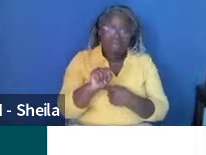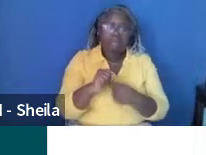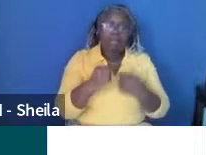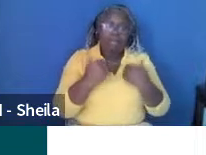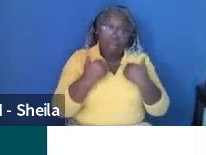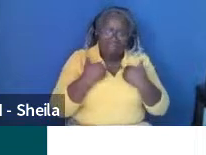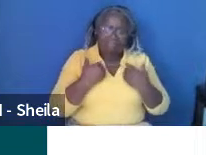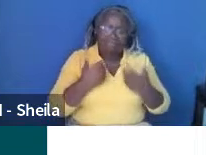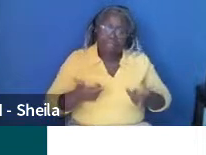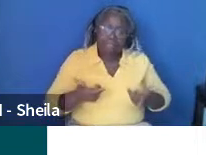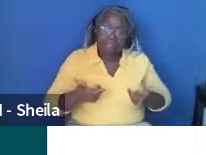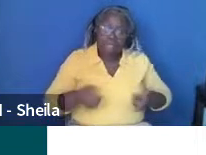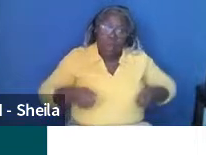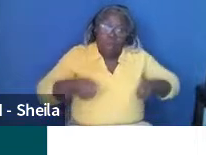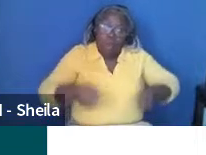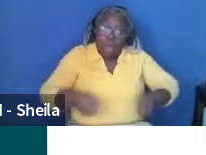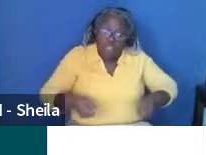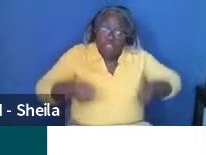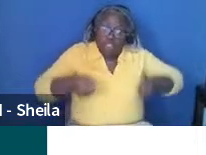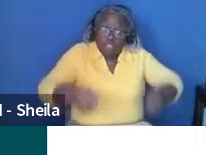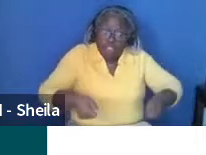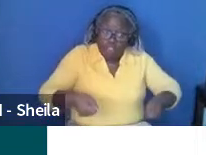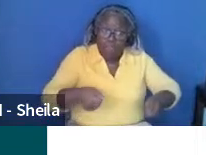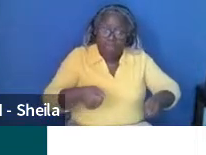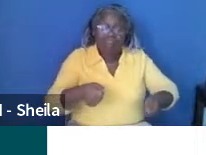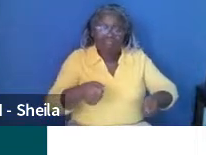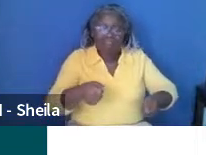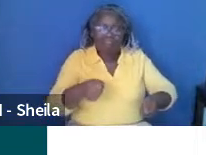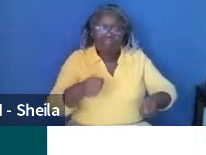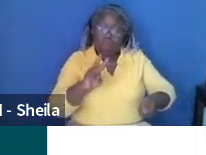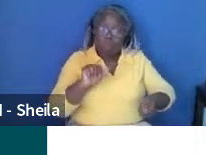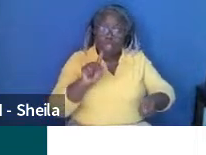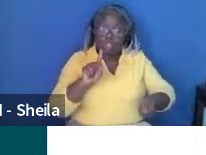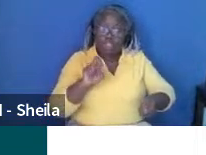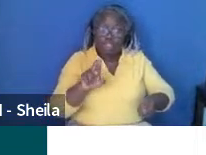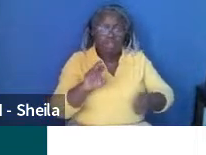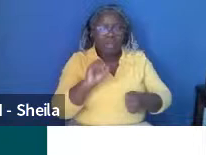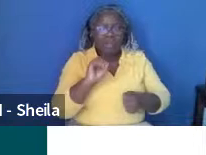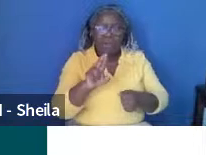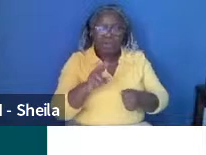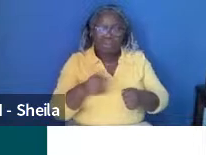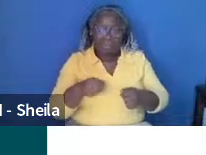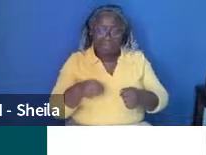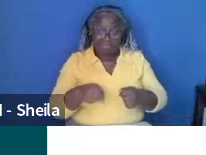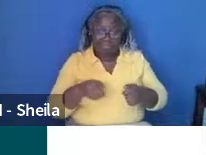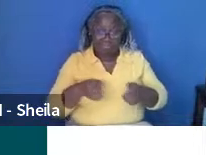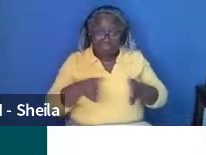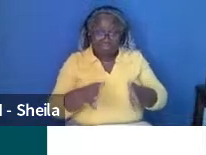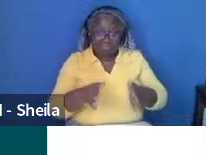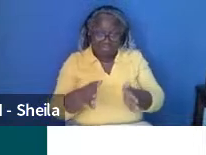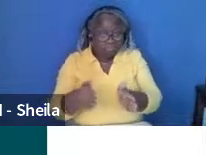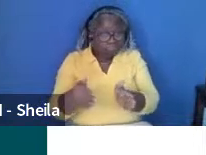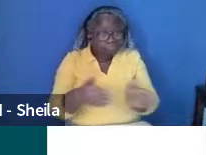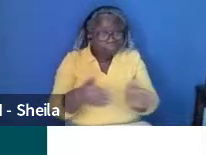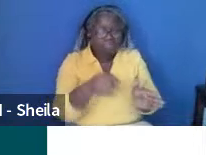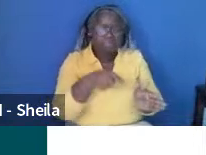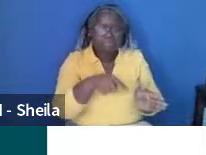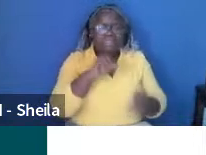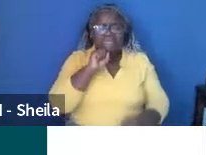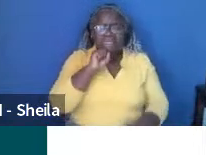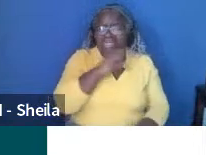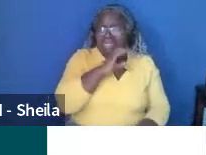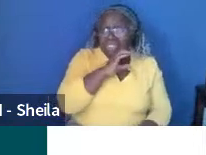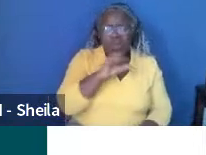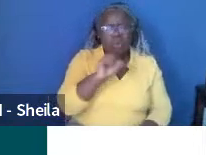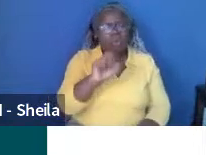is simply, from a mobility standpoint, is either elderly or frail or needs assistance. That's the